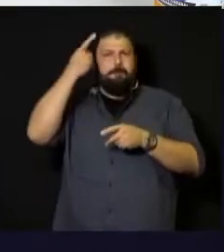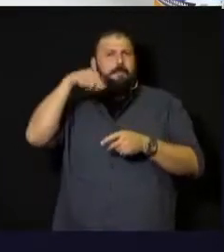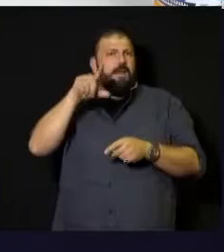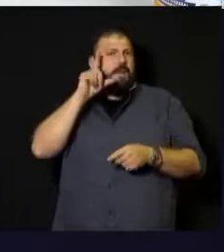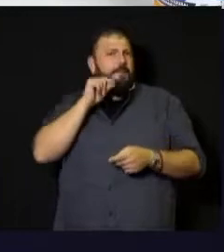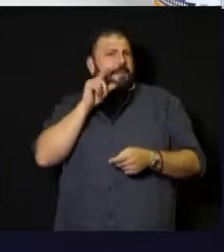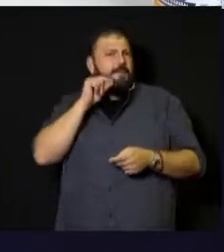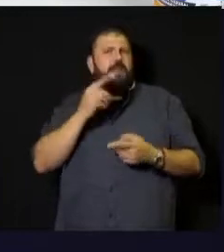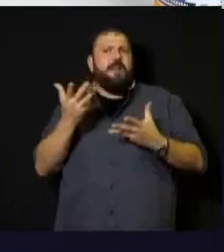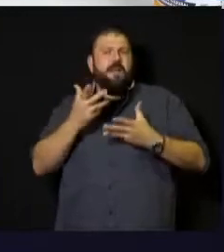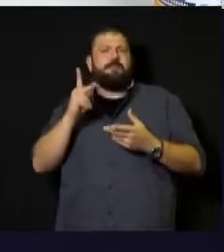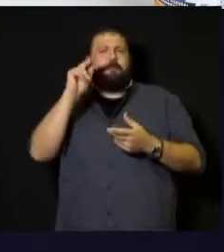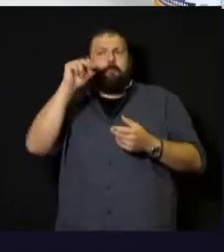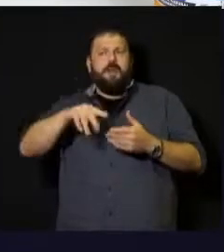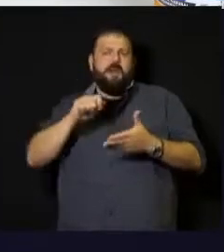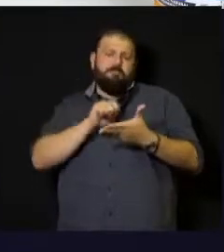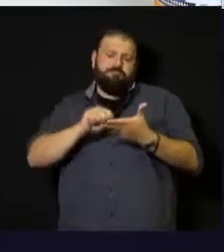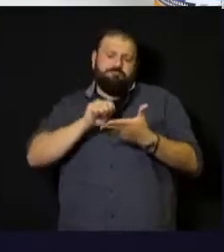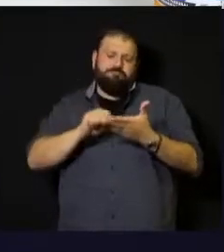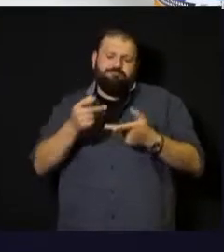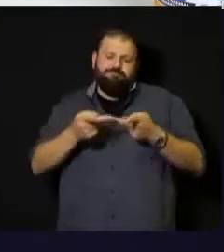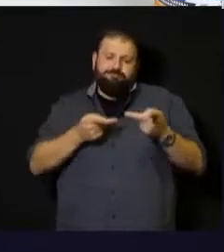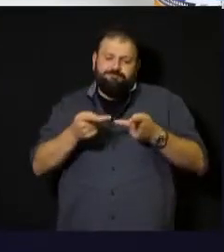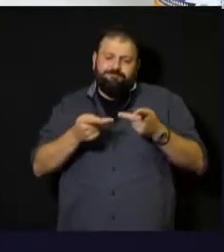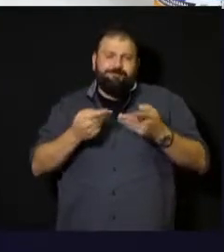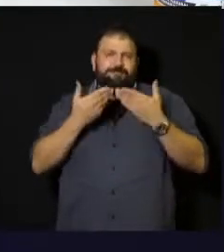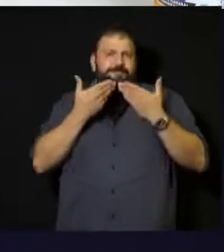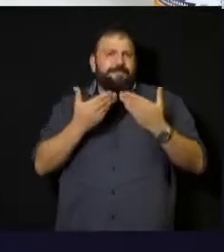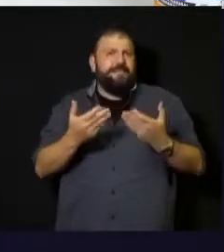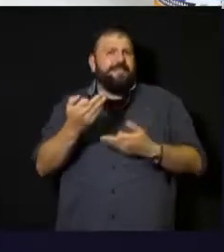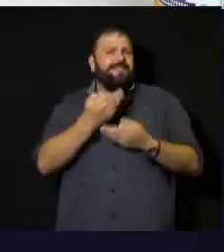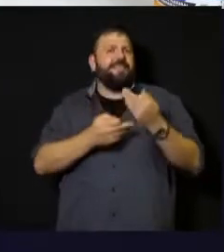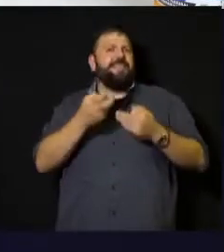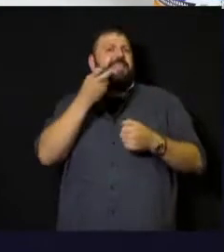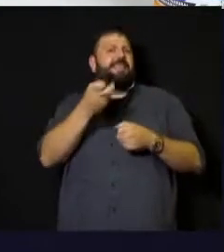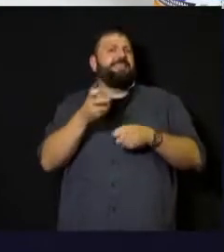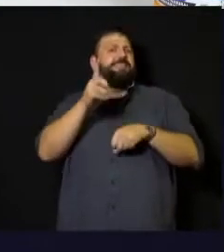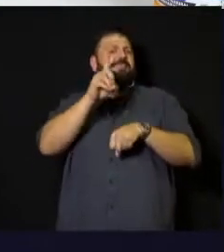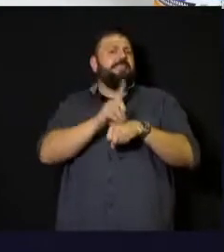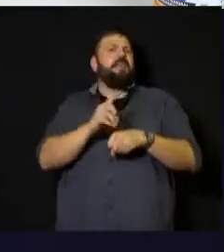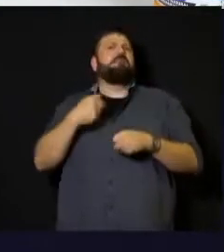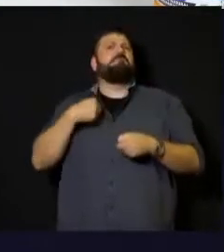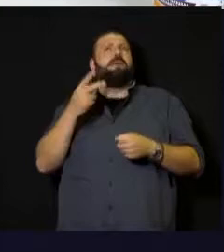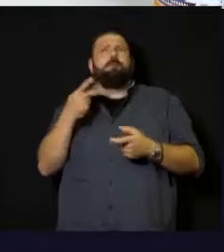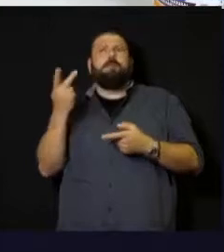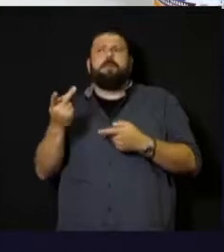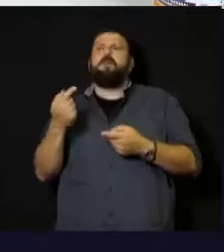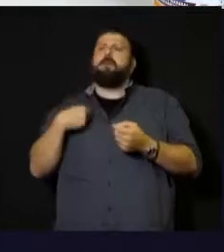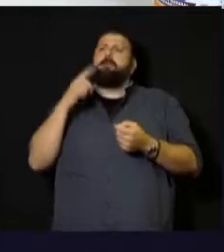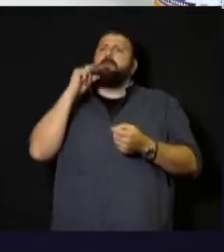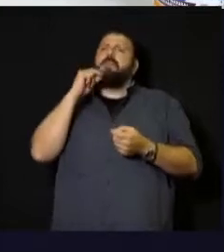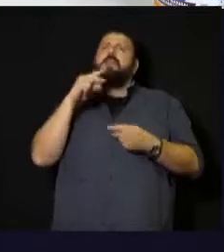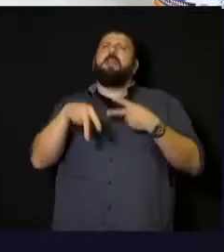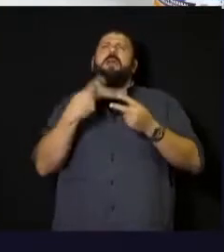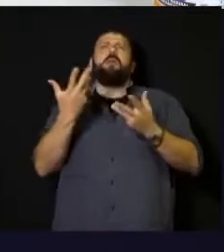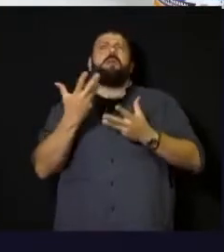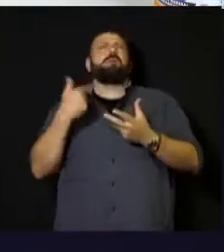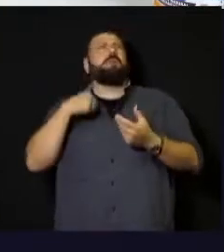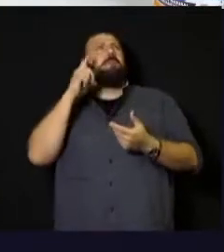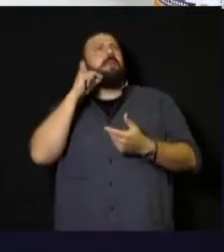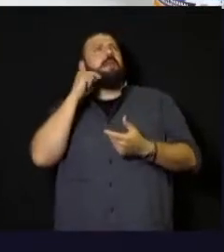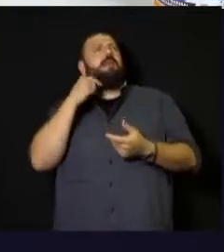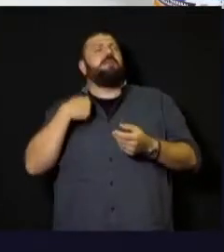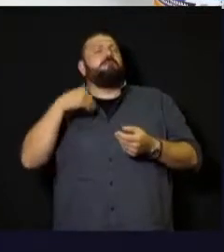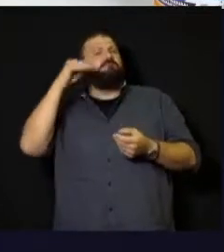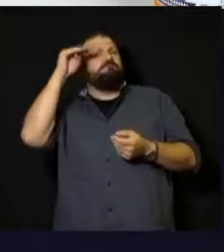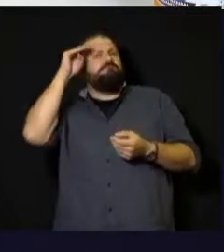even for the week plan, even for the month, plan for the month. So the previous days, I always thinking, what do I have to do the next day?